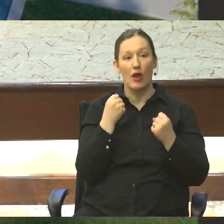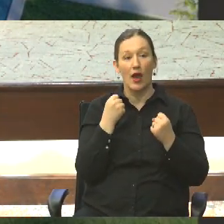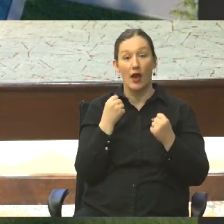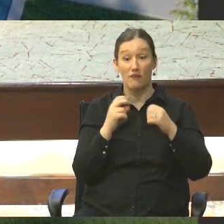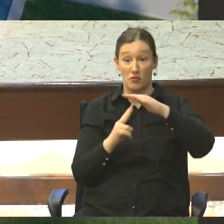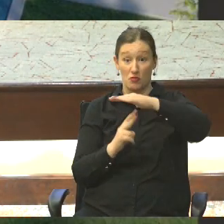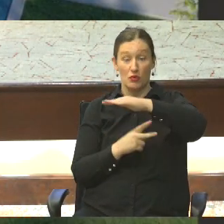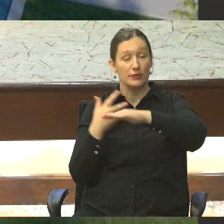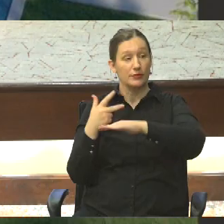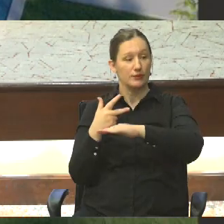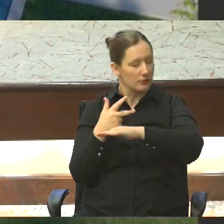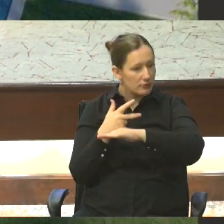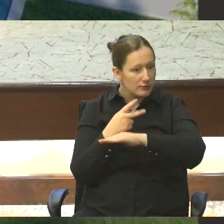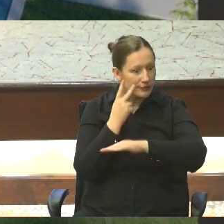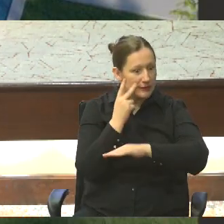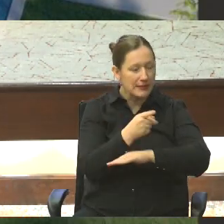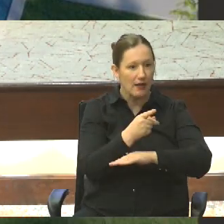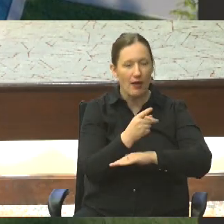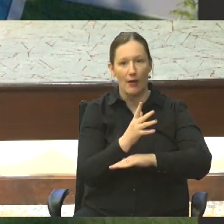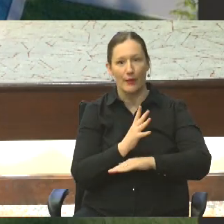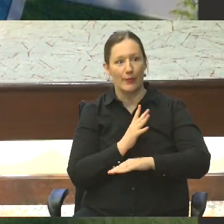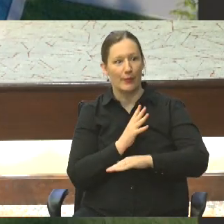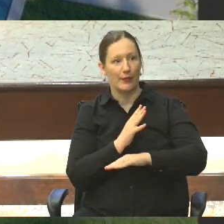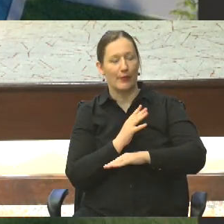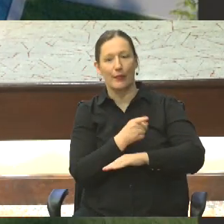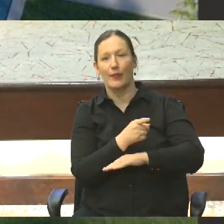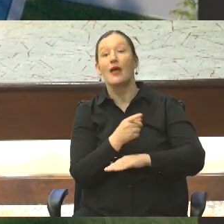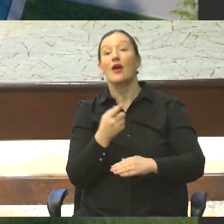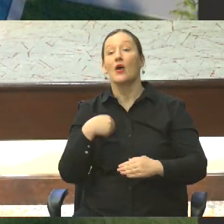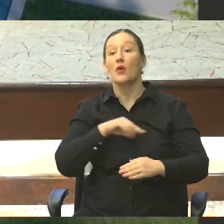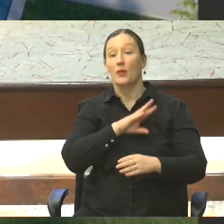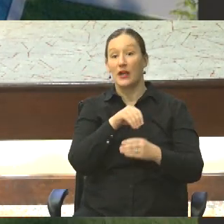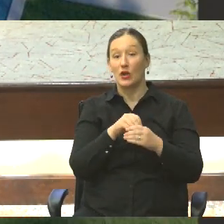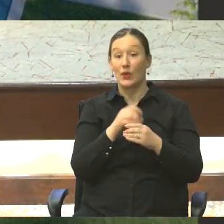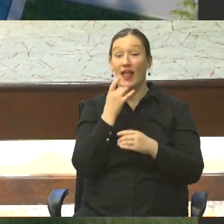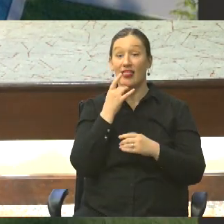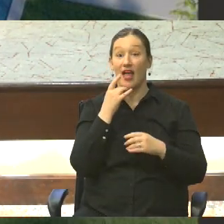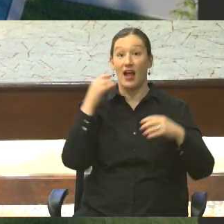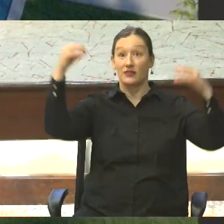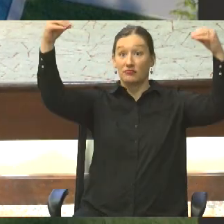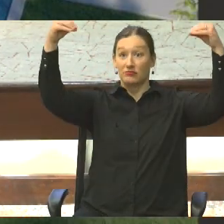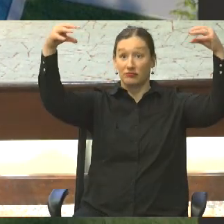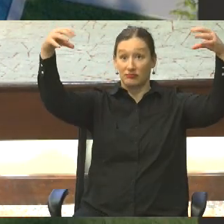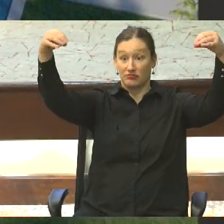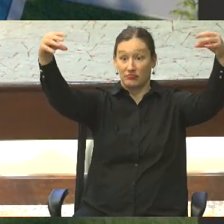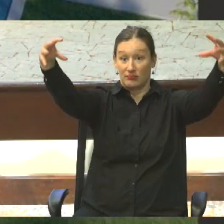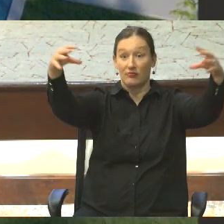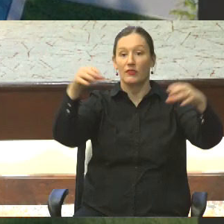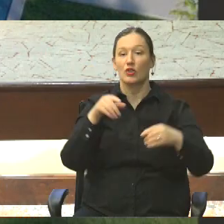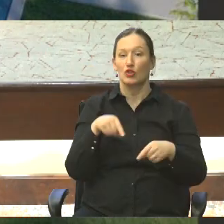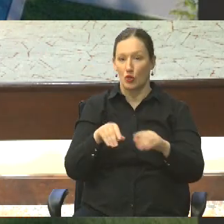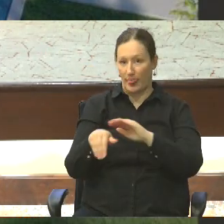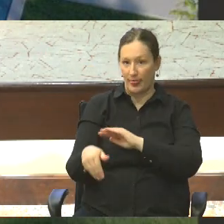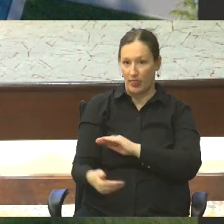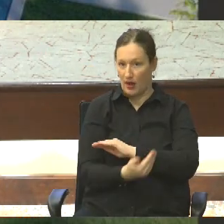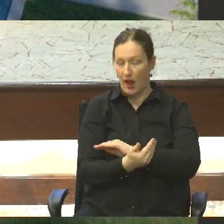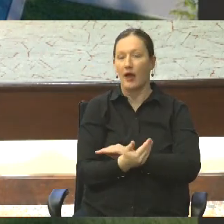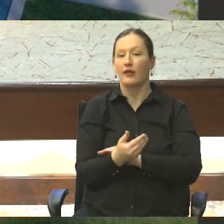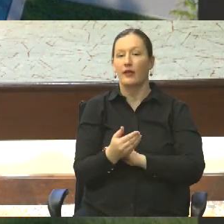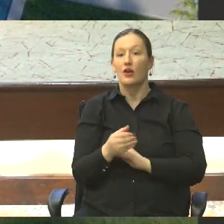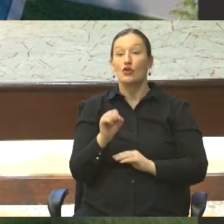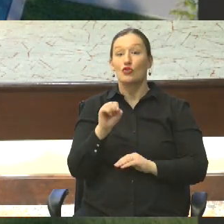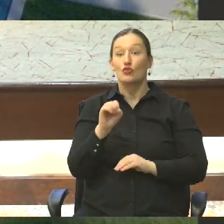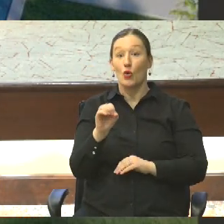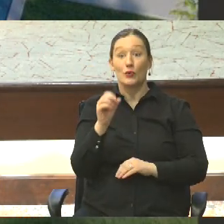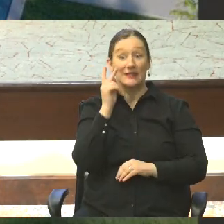in. And so we've also incorporated a lighting system for the playground at night. That will uplight this spaceship, so